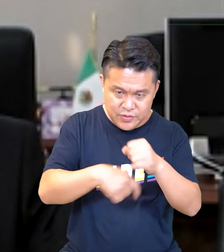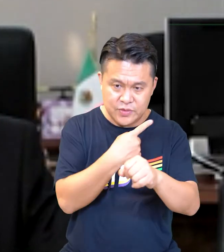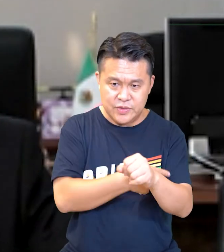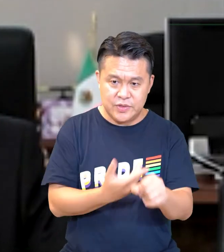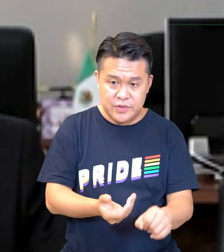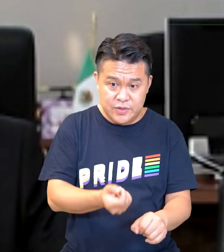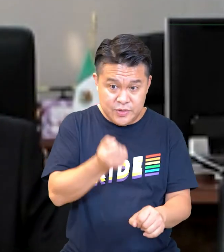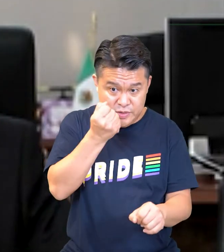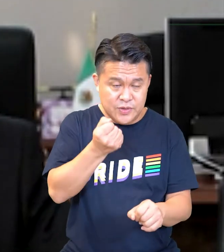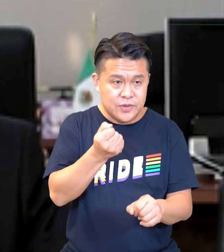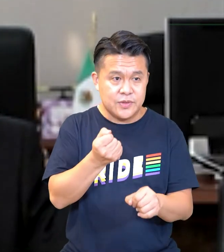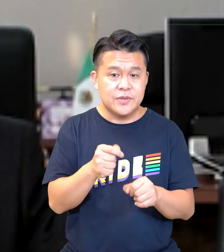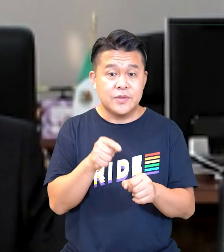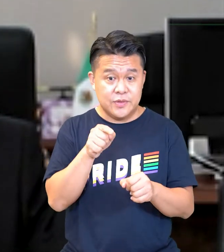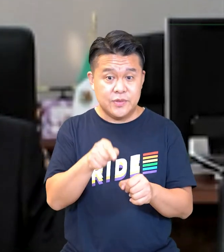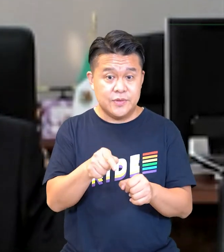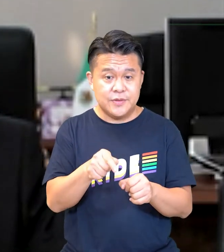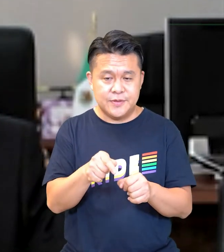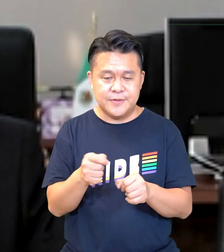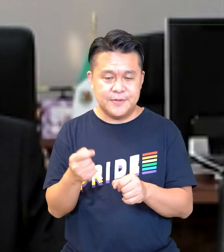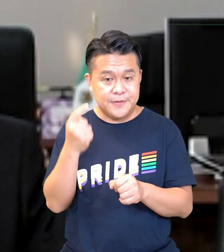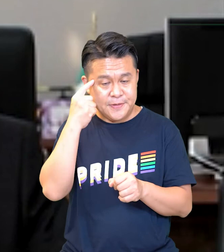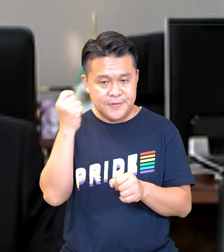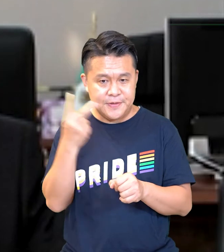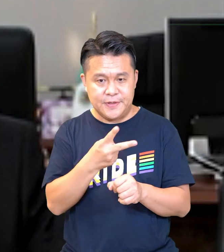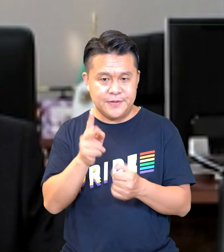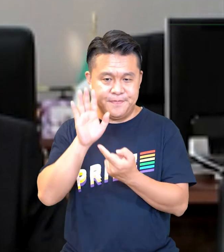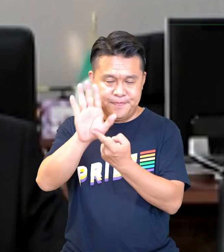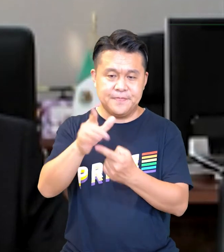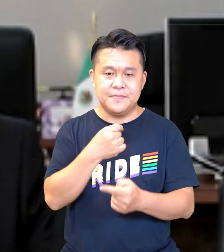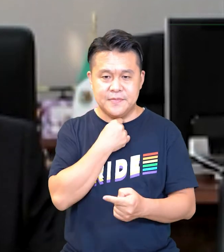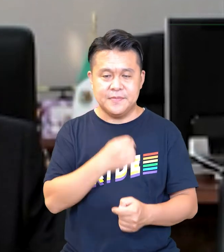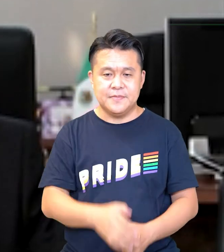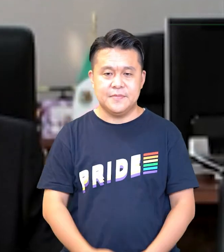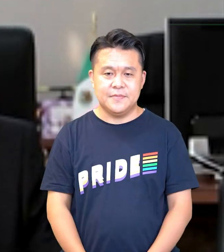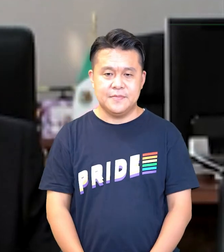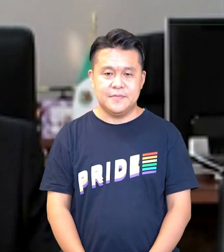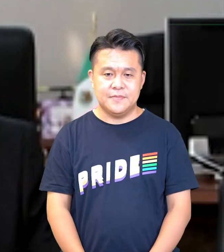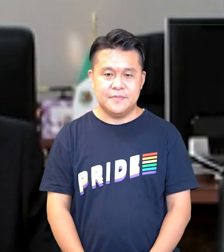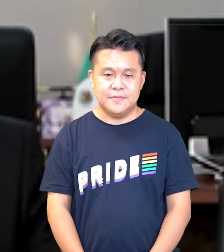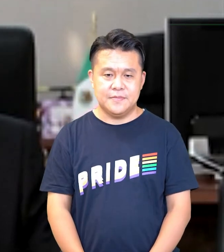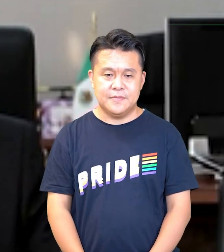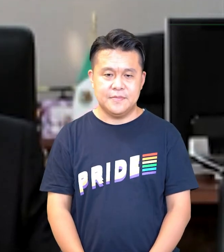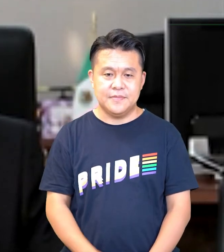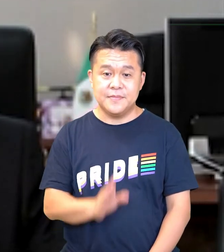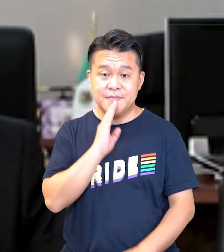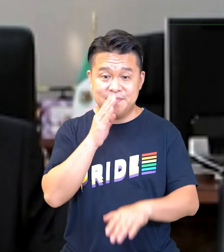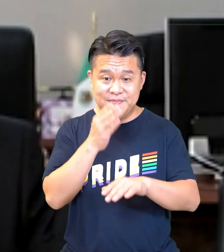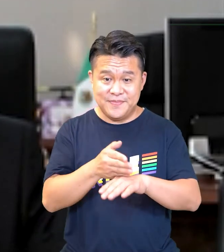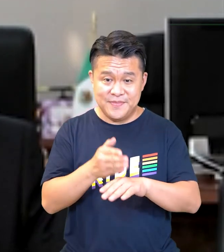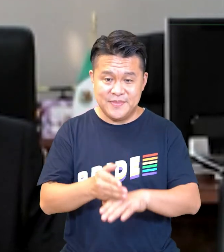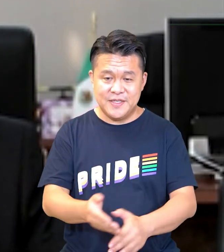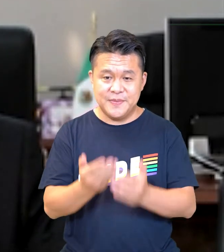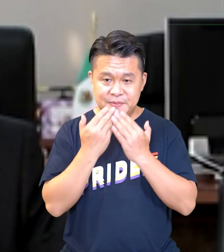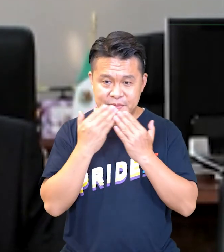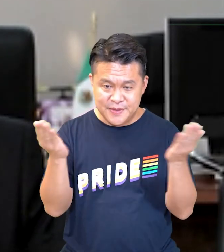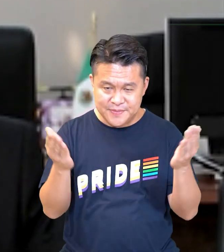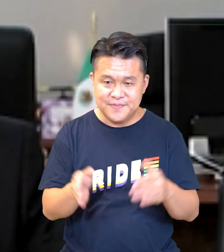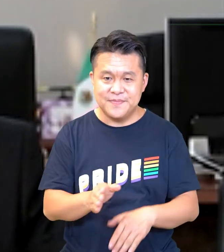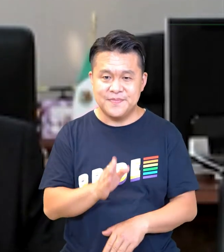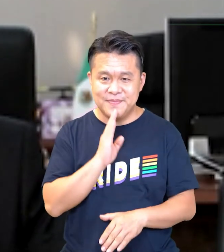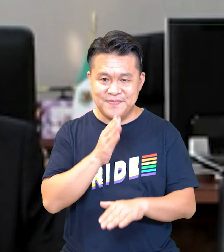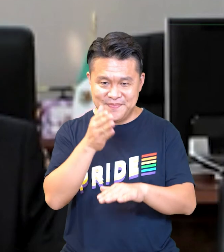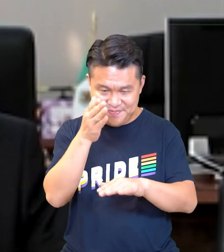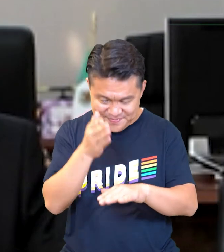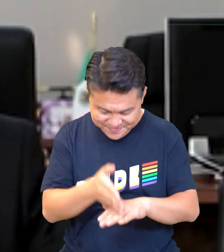rights by our citizens free from any discrimination. Thank you very much. Muchas